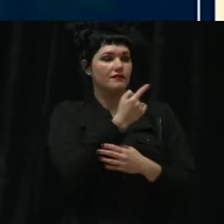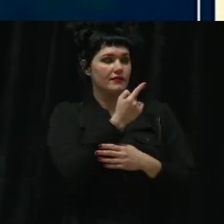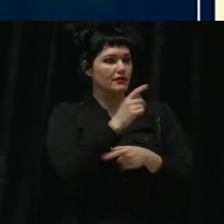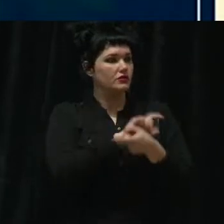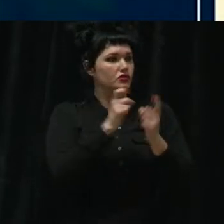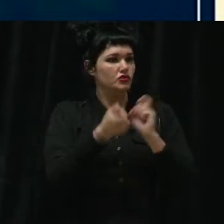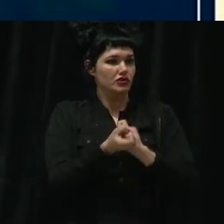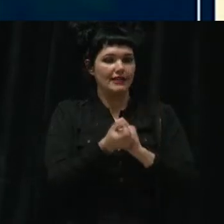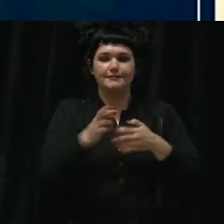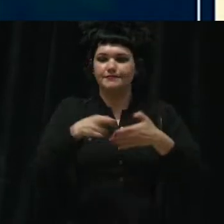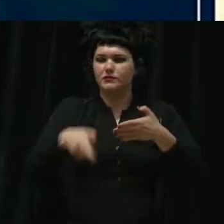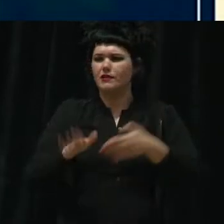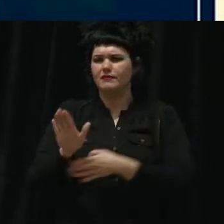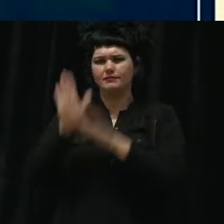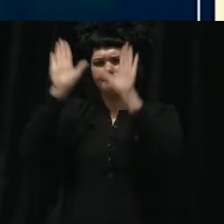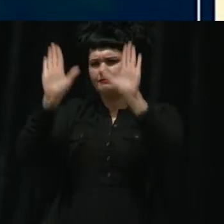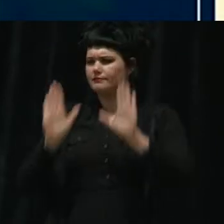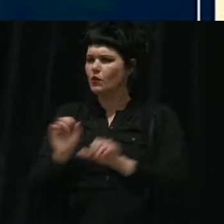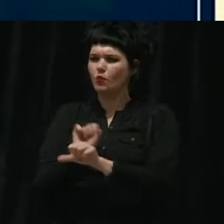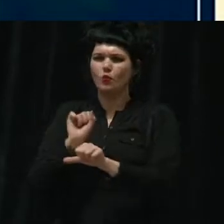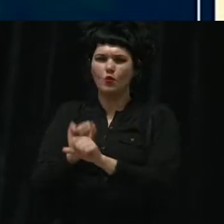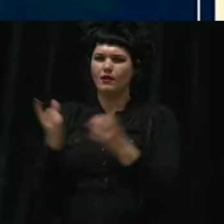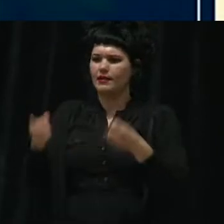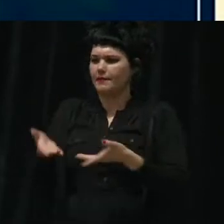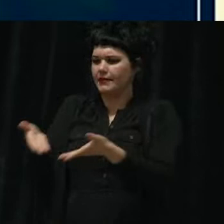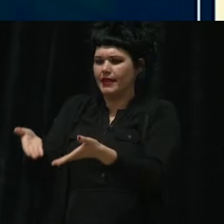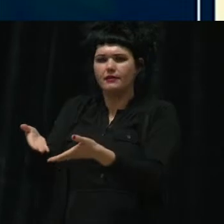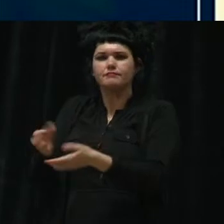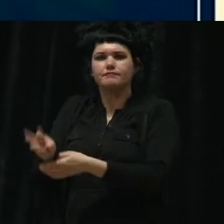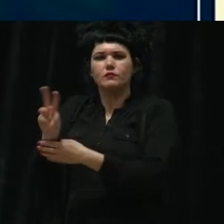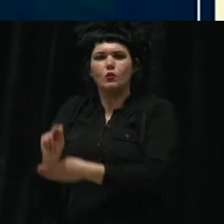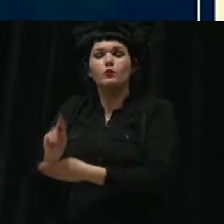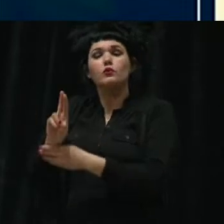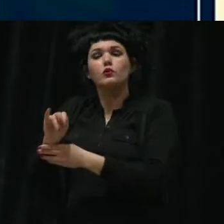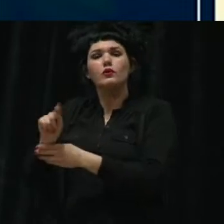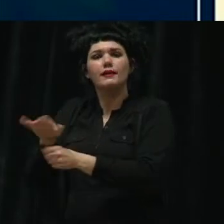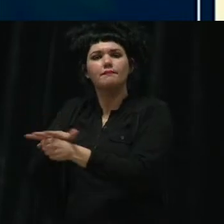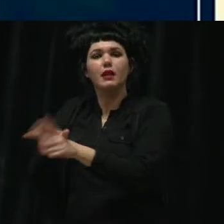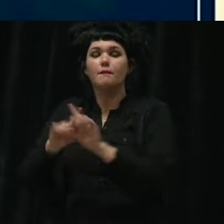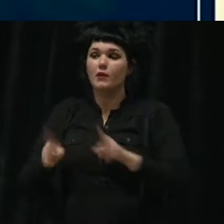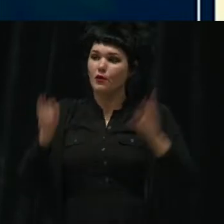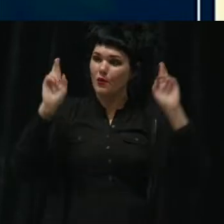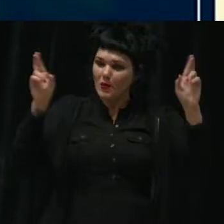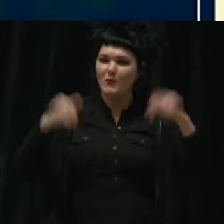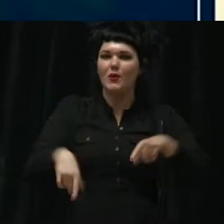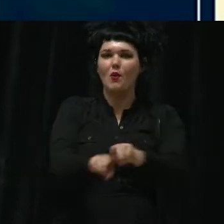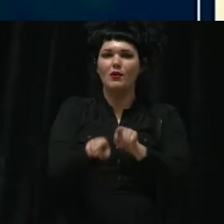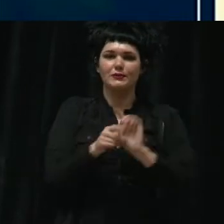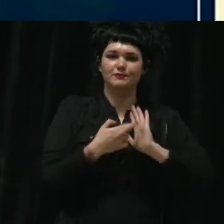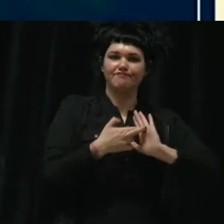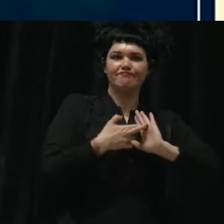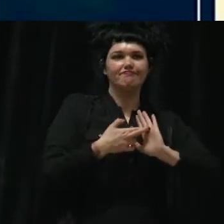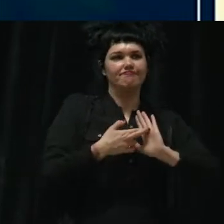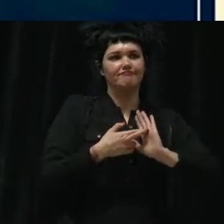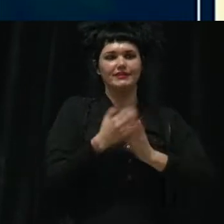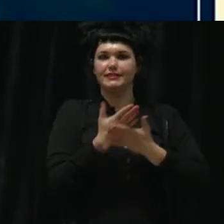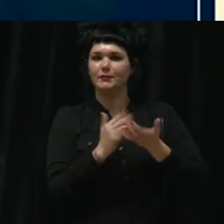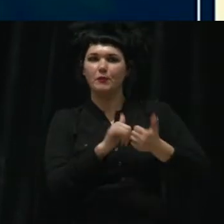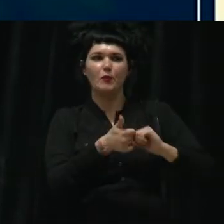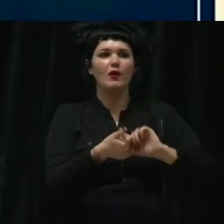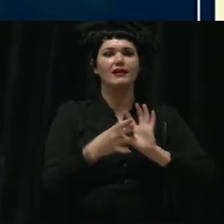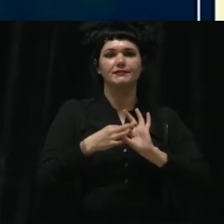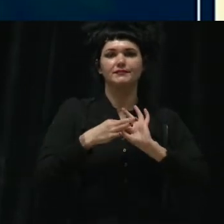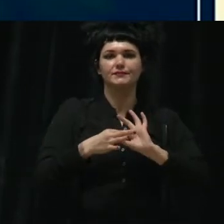function of the great work that they're doing in the unit, but I hope that it is also reflective in some ways in terms